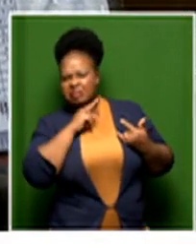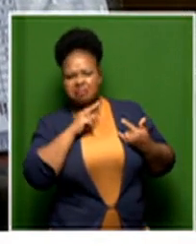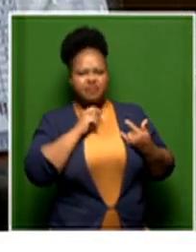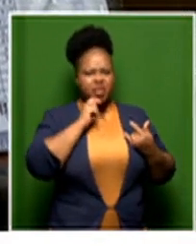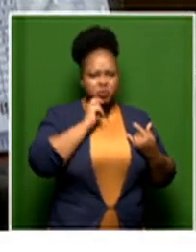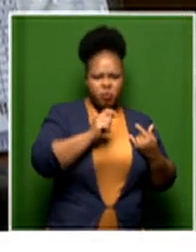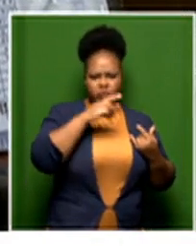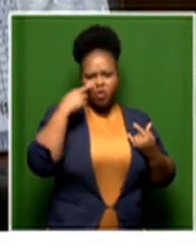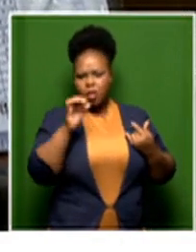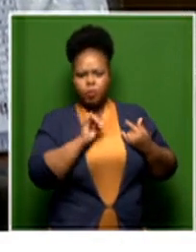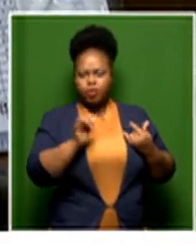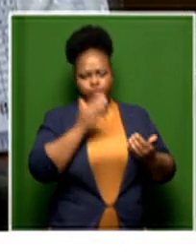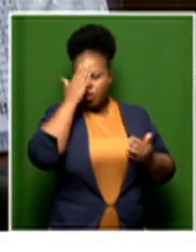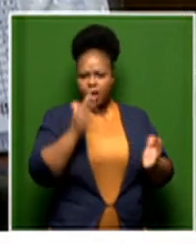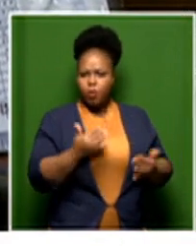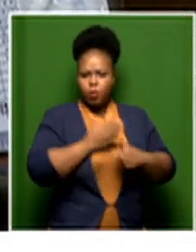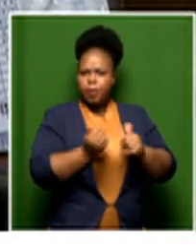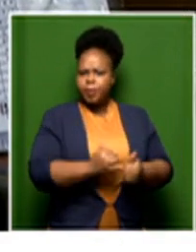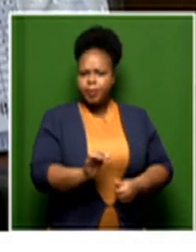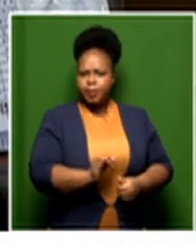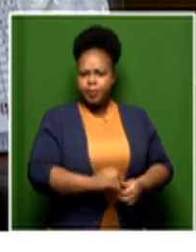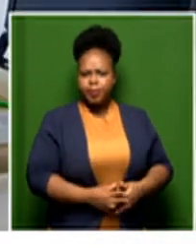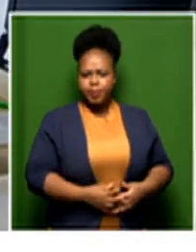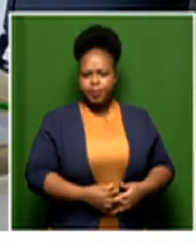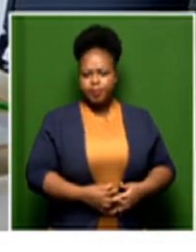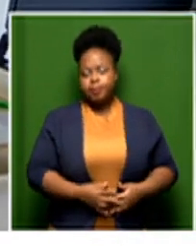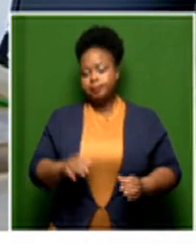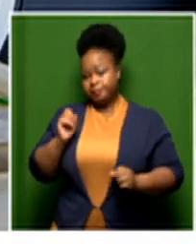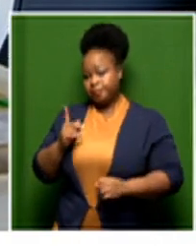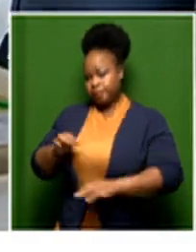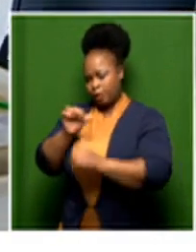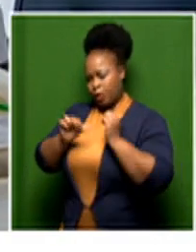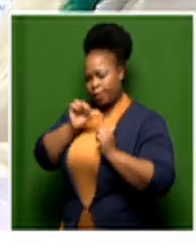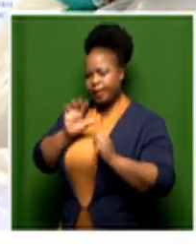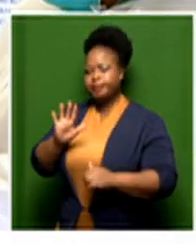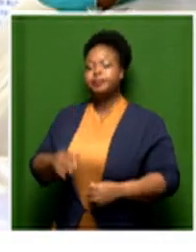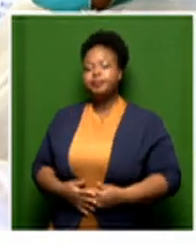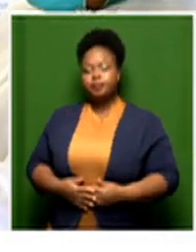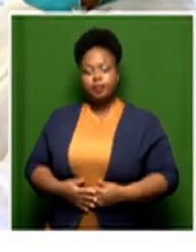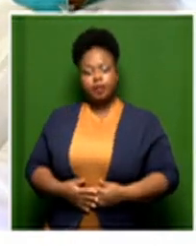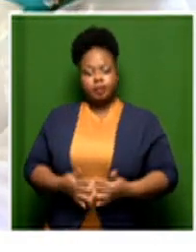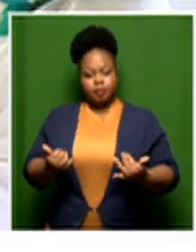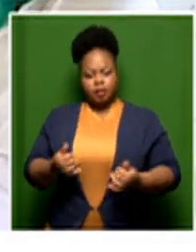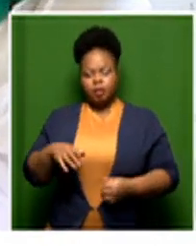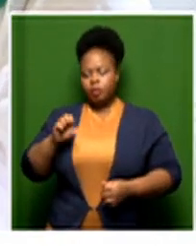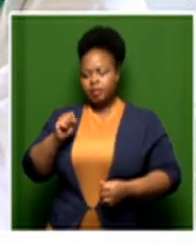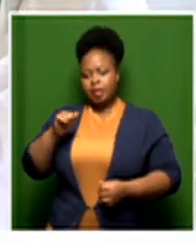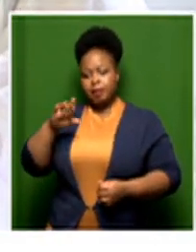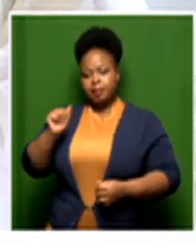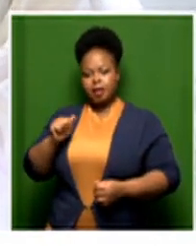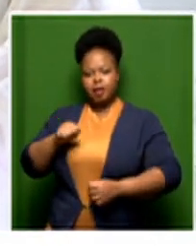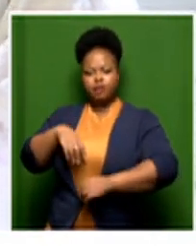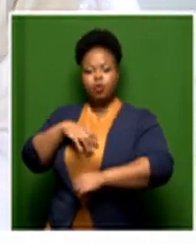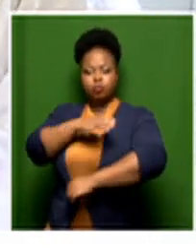what is not? I'm just going to go a little bit back, Sakina. So the mandate of SAHPRA is